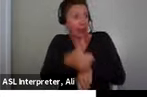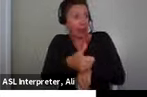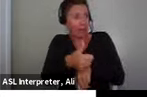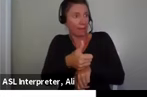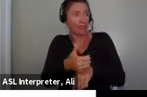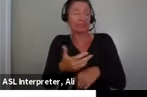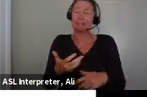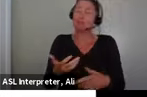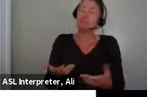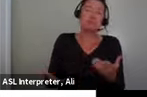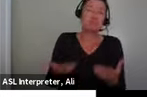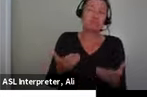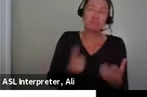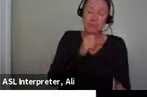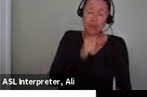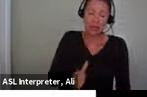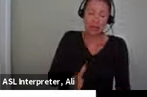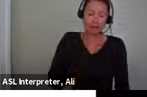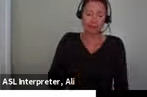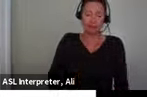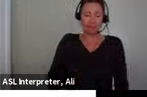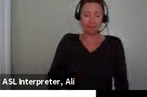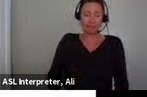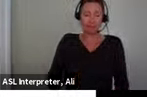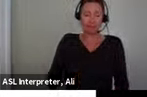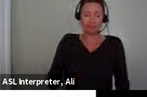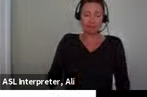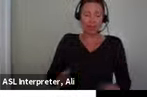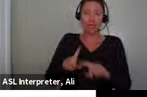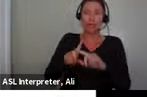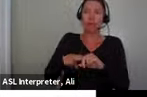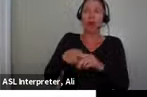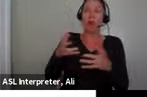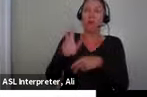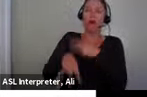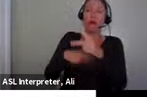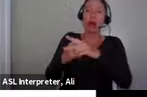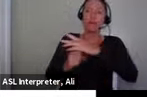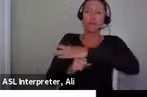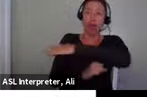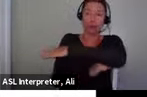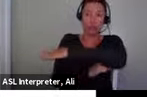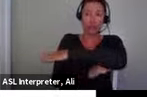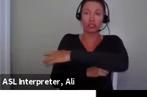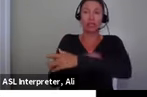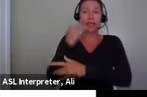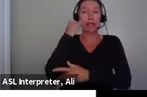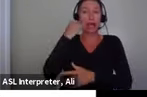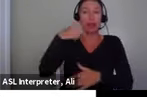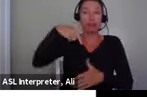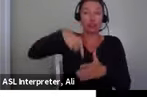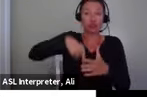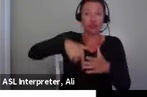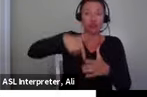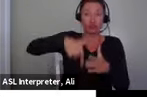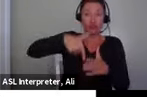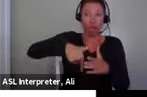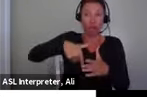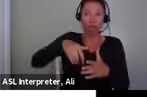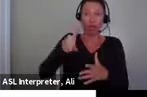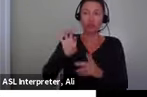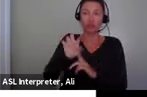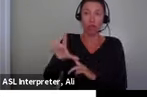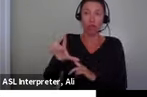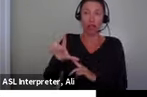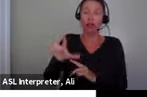Not necessarily. Depending on the type of foundation we use, if it's a drilled shaft, then you would